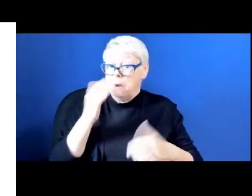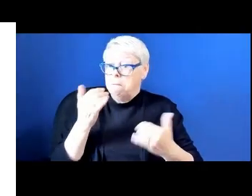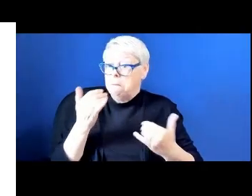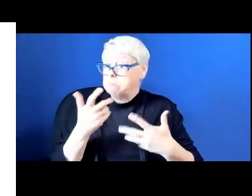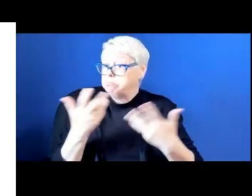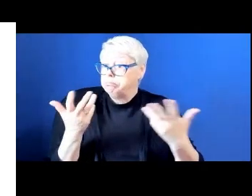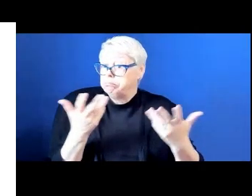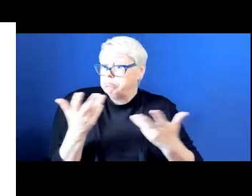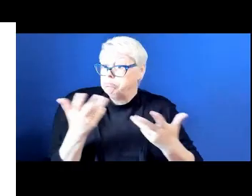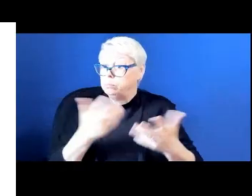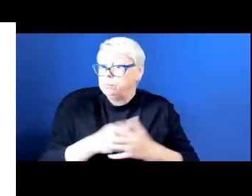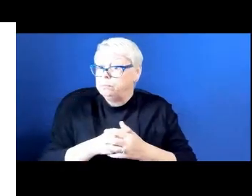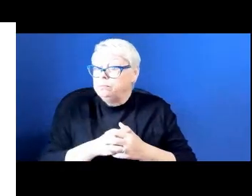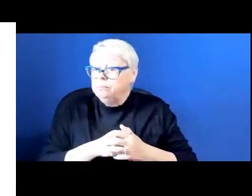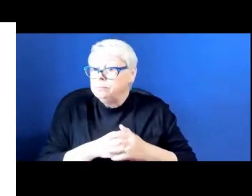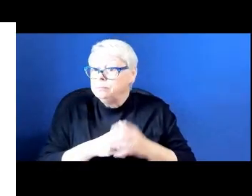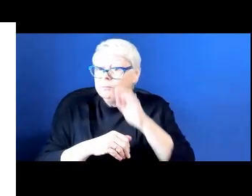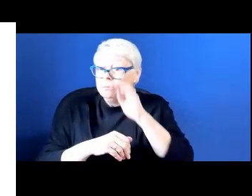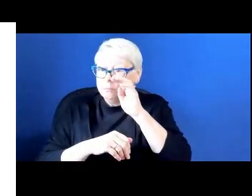time?